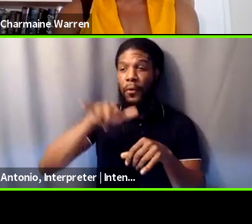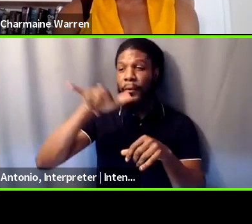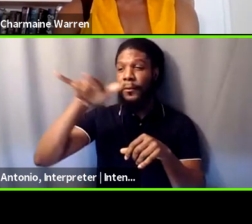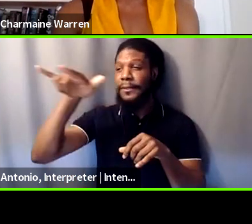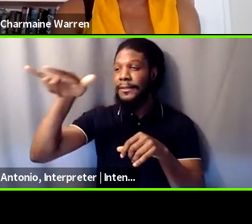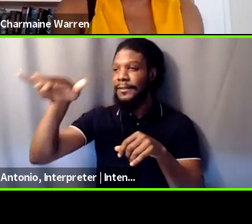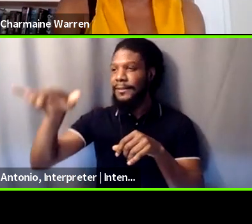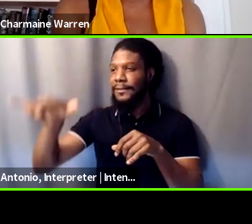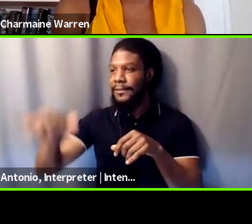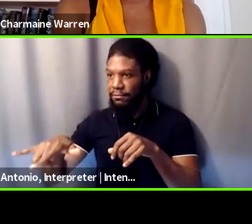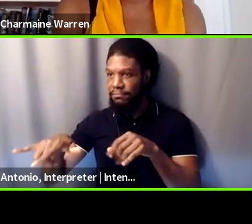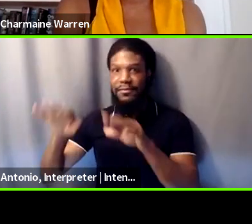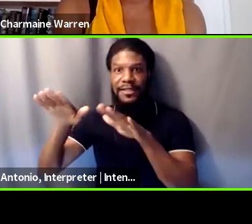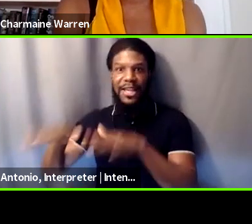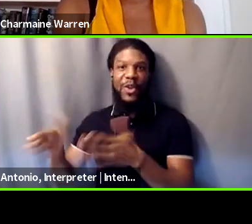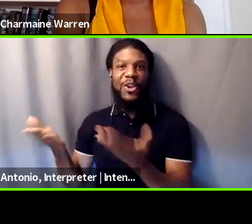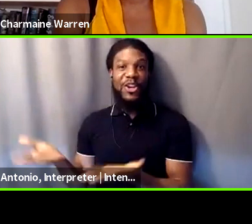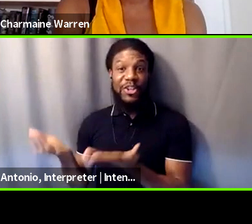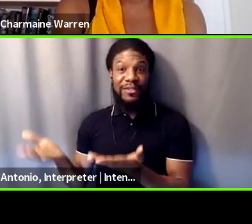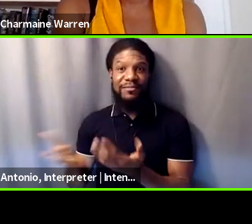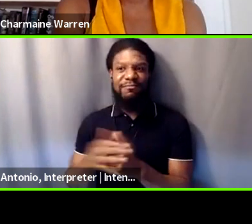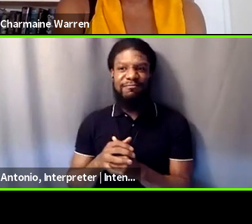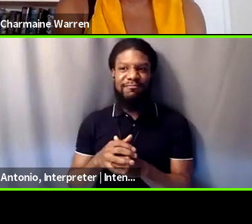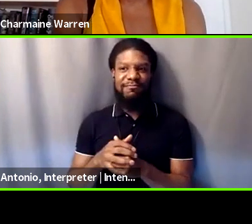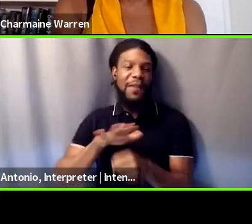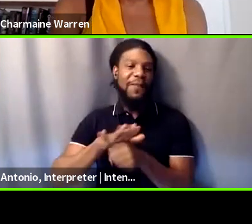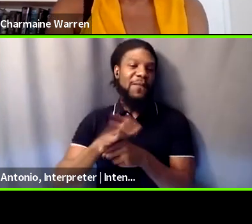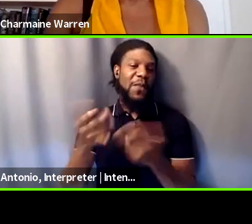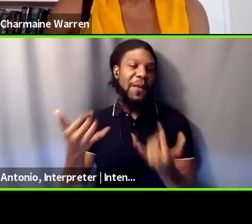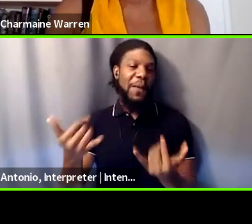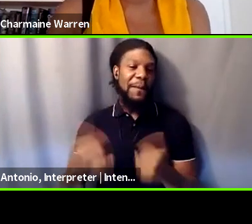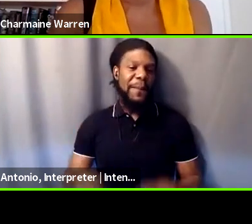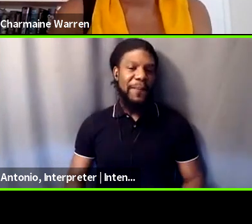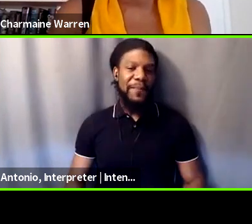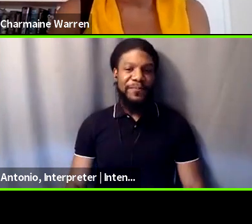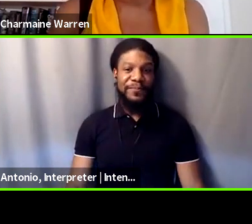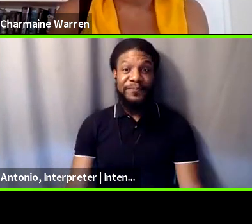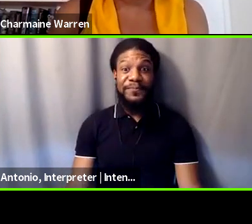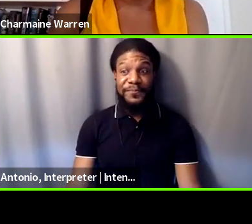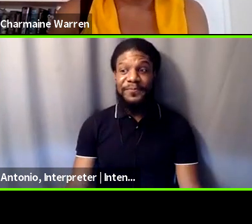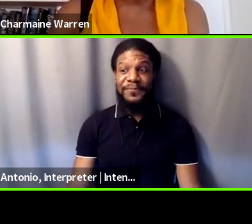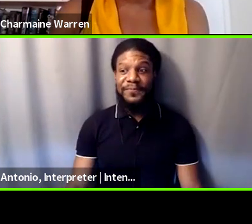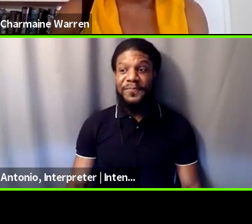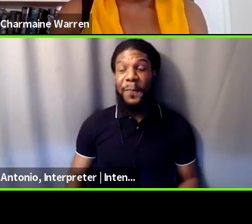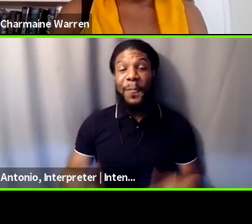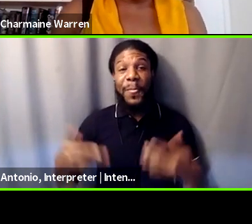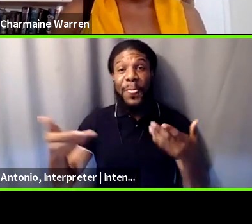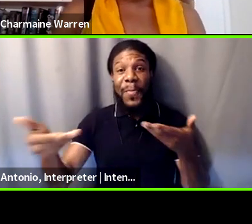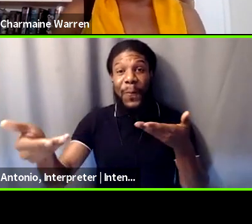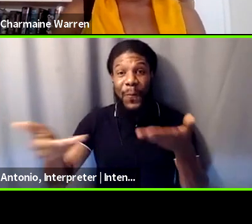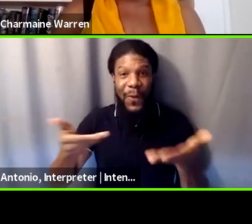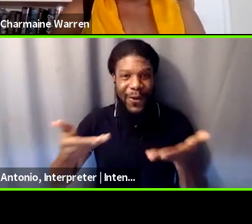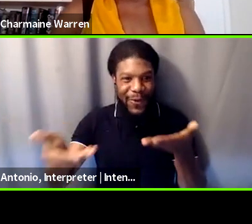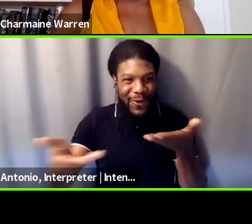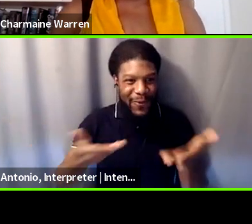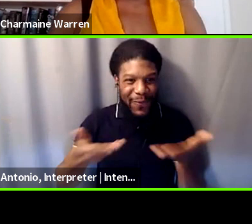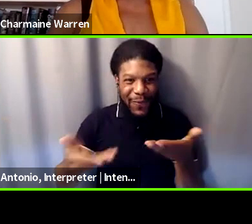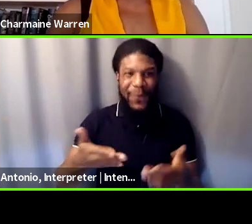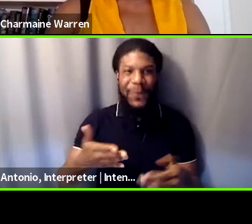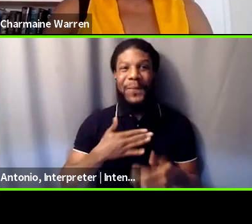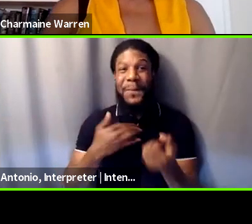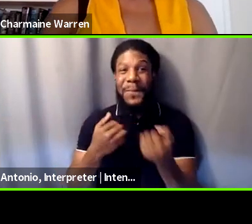Yeah, that's all I'll say for now, I think. Welcome, my Caribbean people.